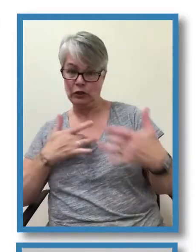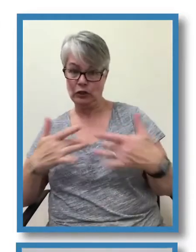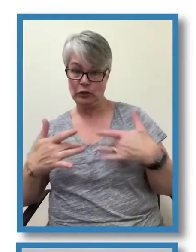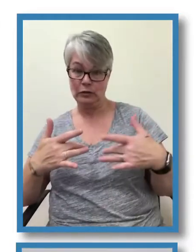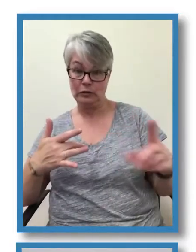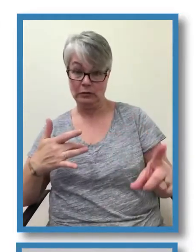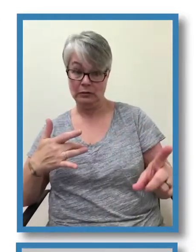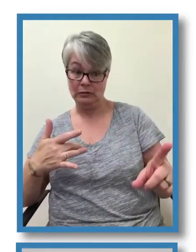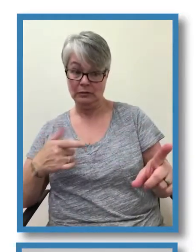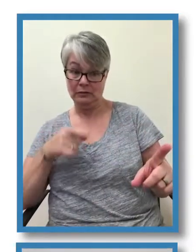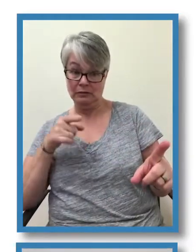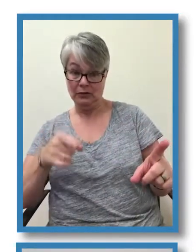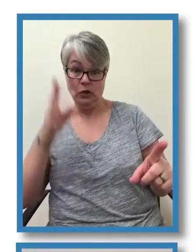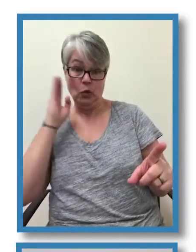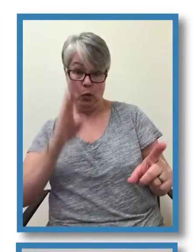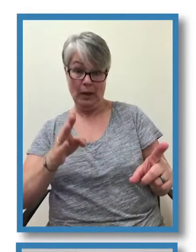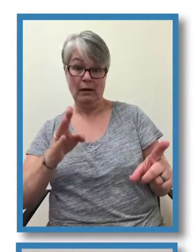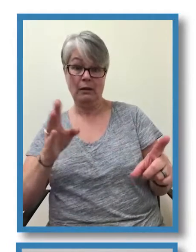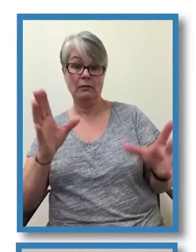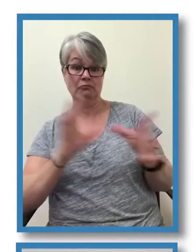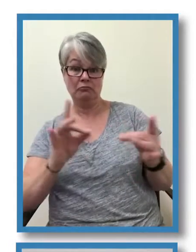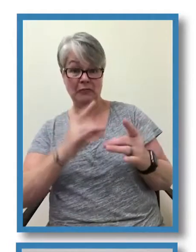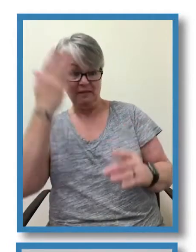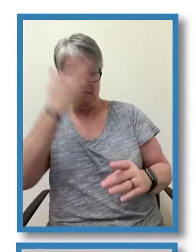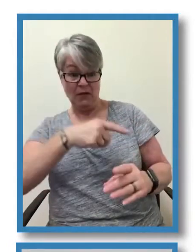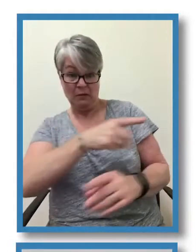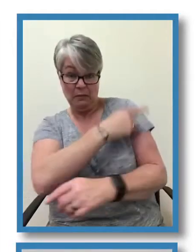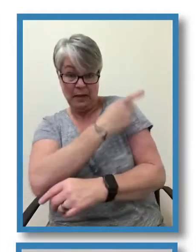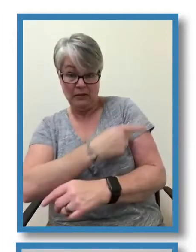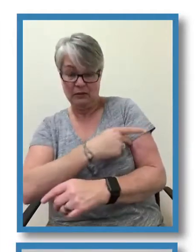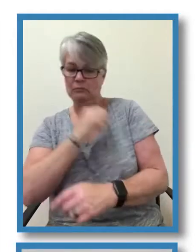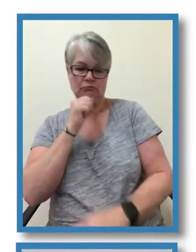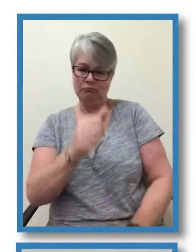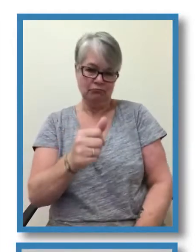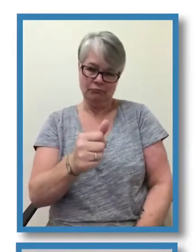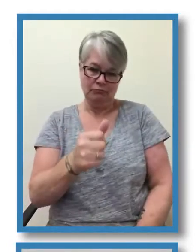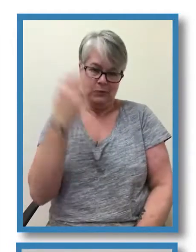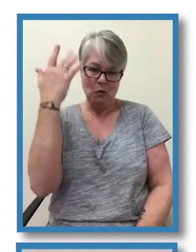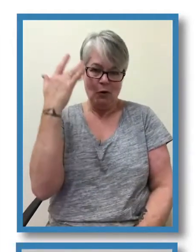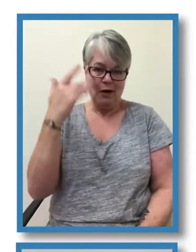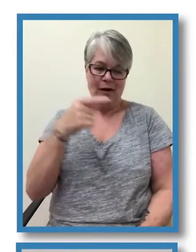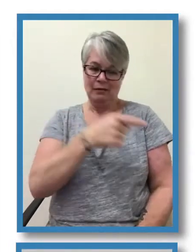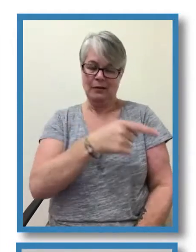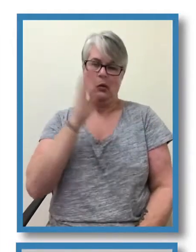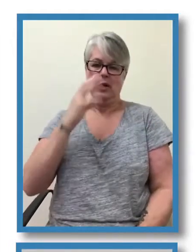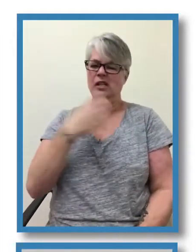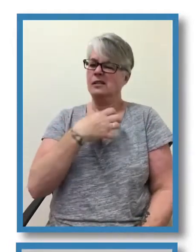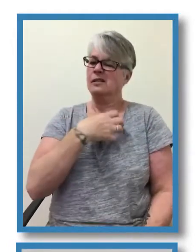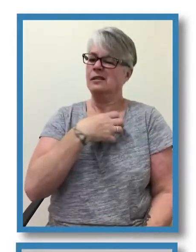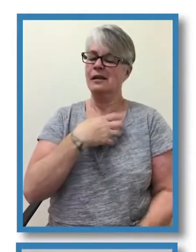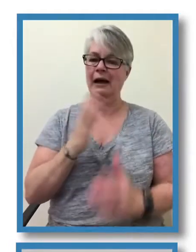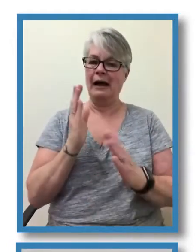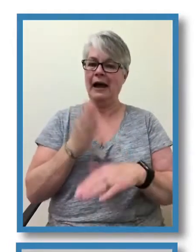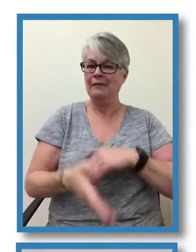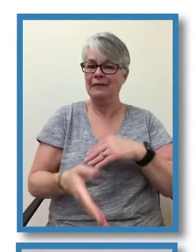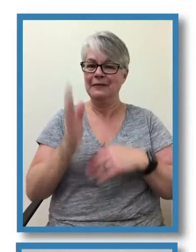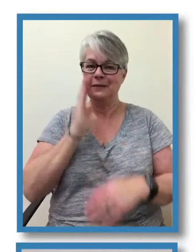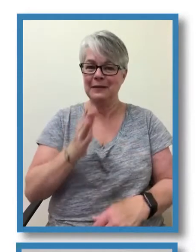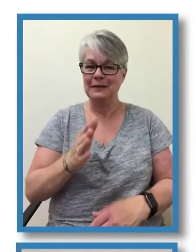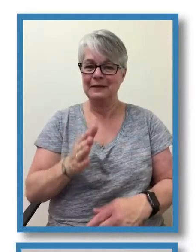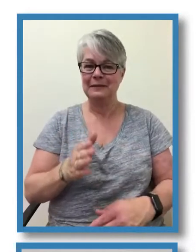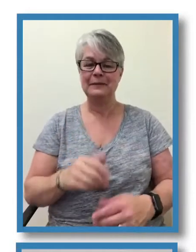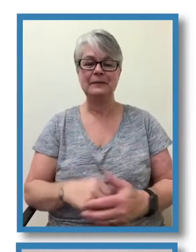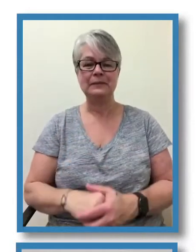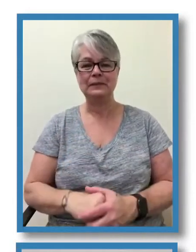So the other thing about mild cognitive impairment to actually know that it is progressive is actually measuring that change over time using those